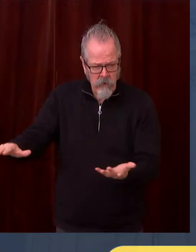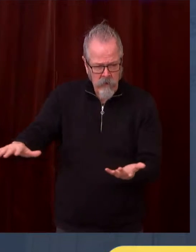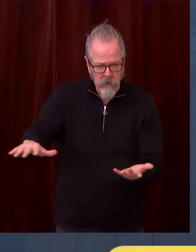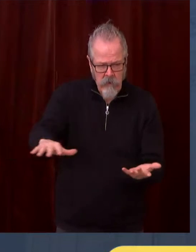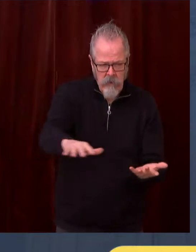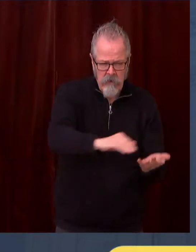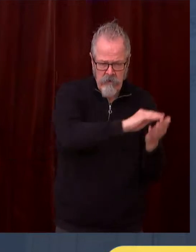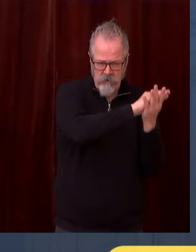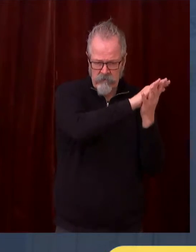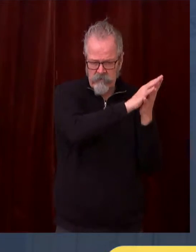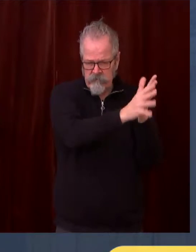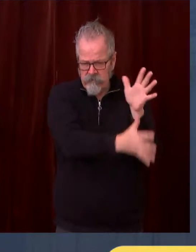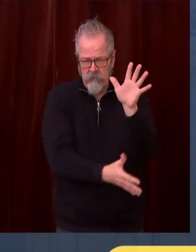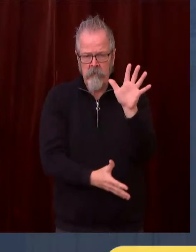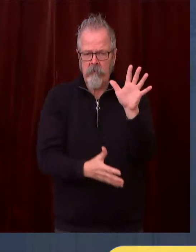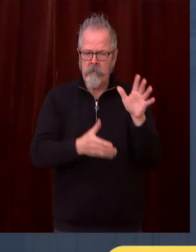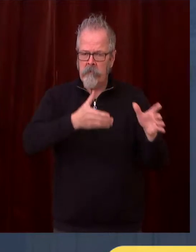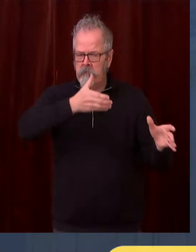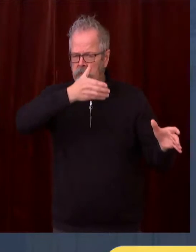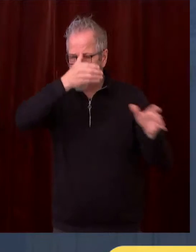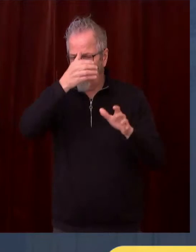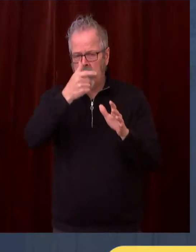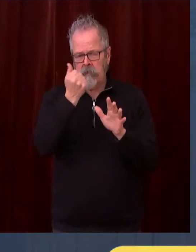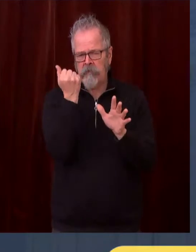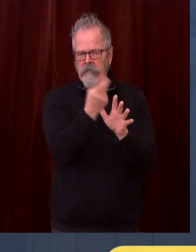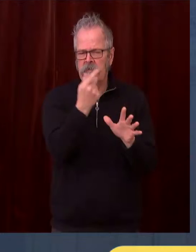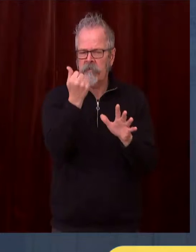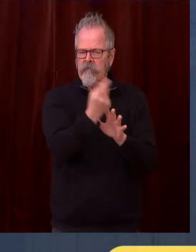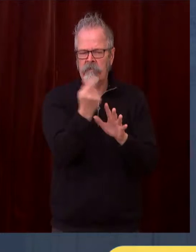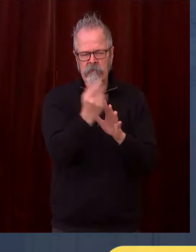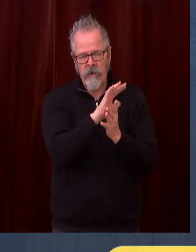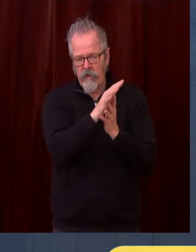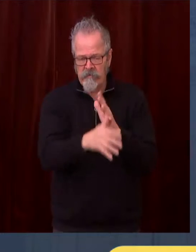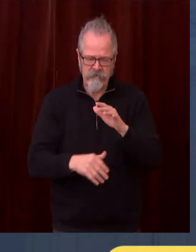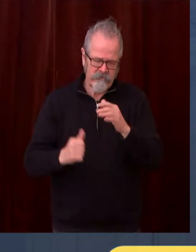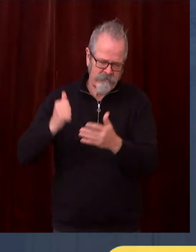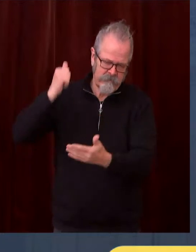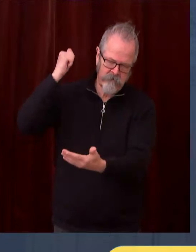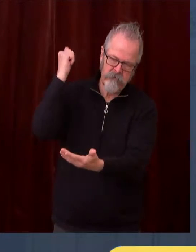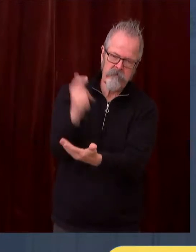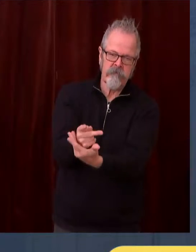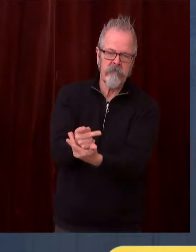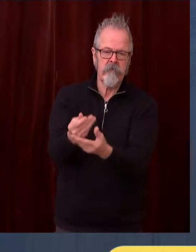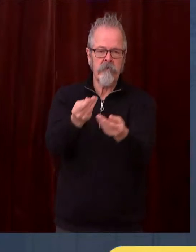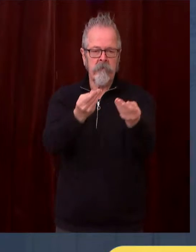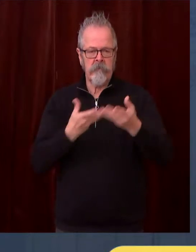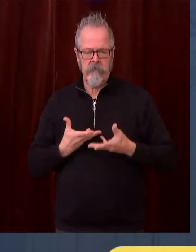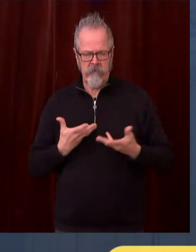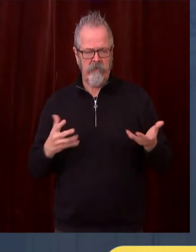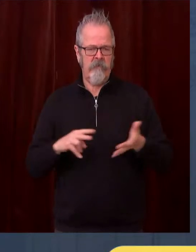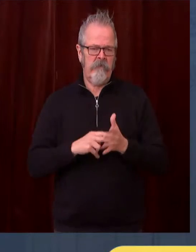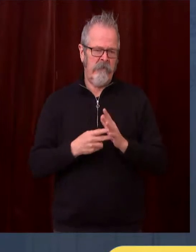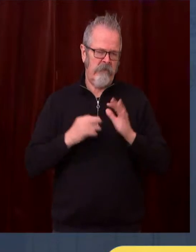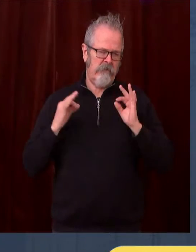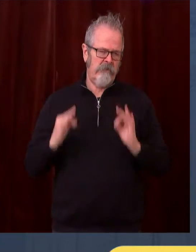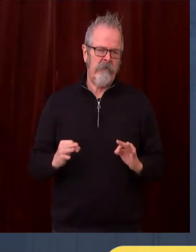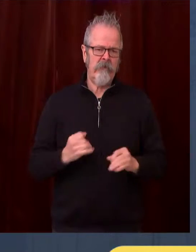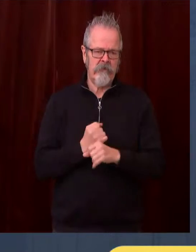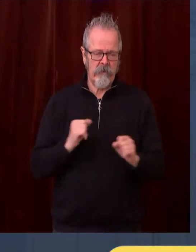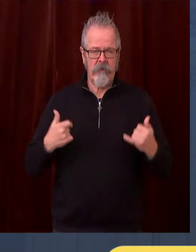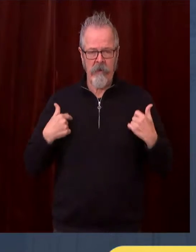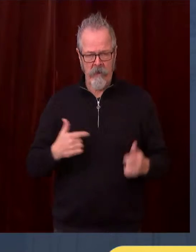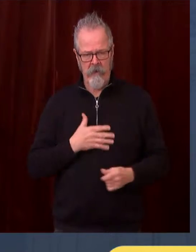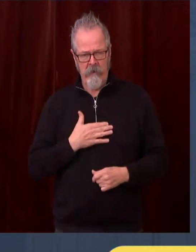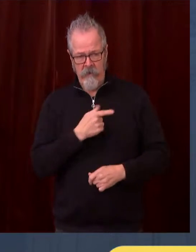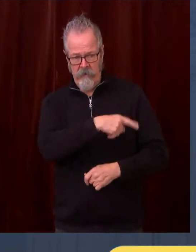Washington's representatives of the work group are here this morning. You'll hear from them in a few moments. Now, given this rigorous process,